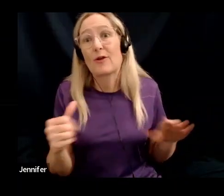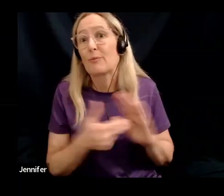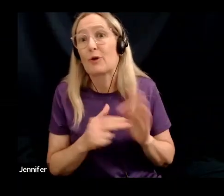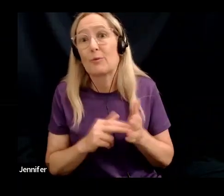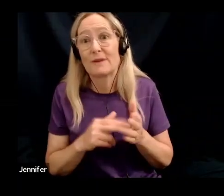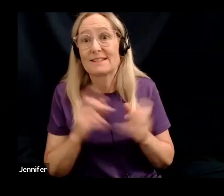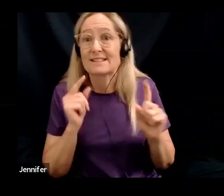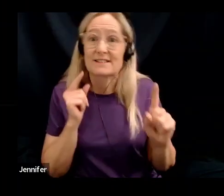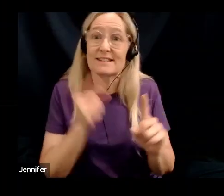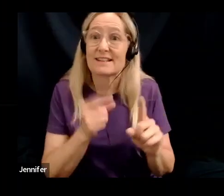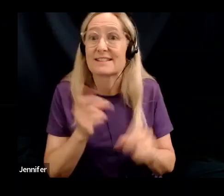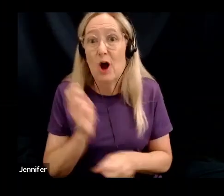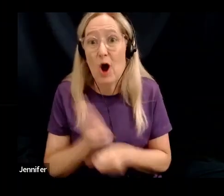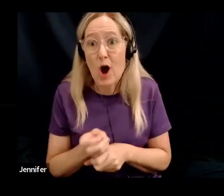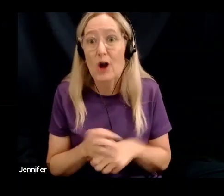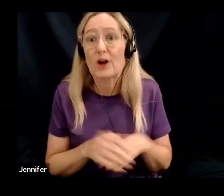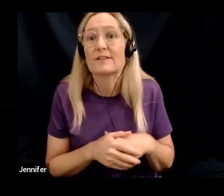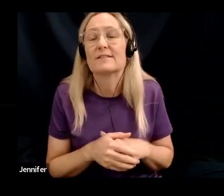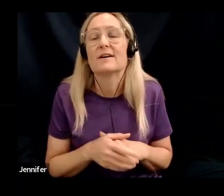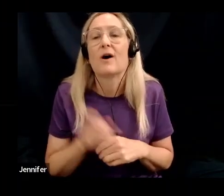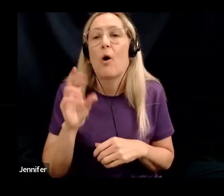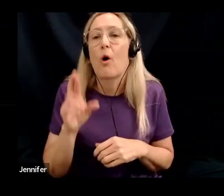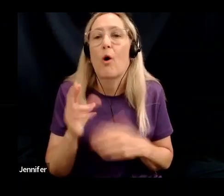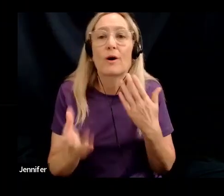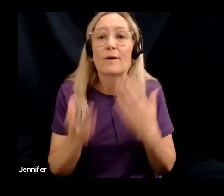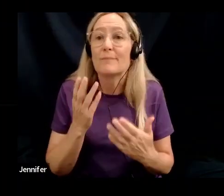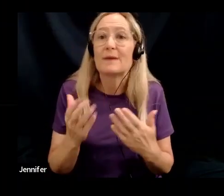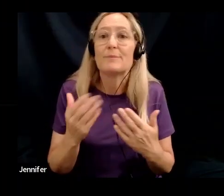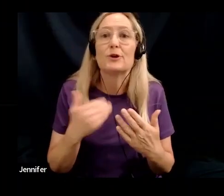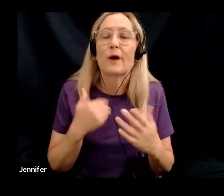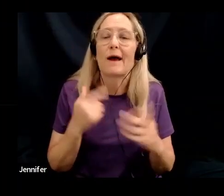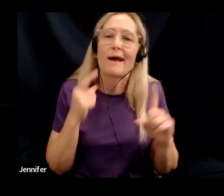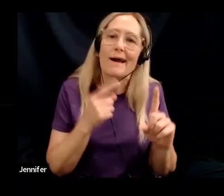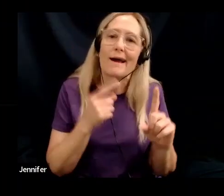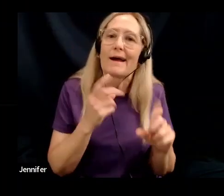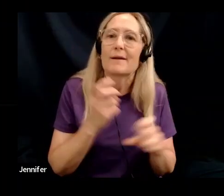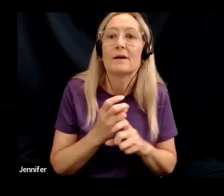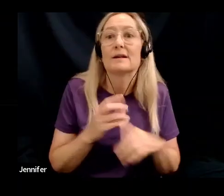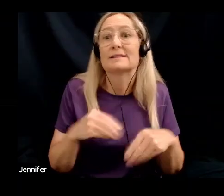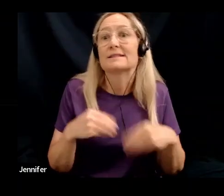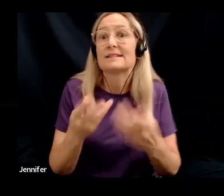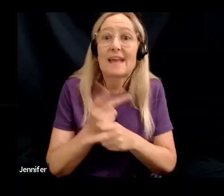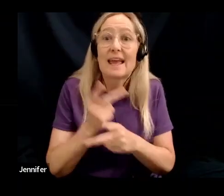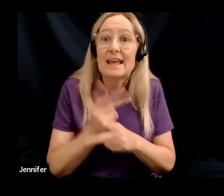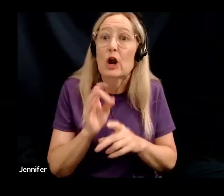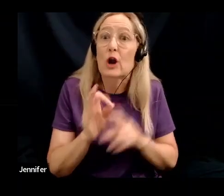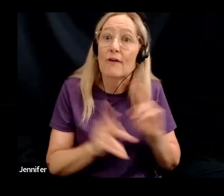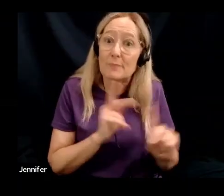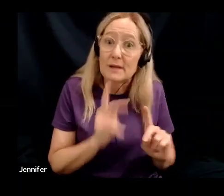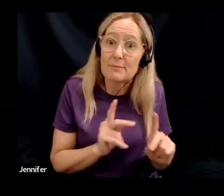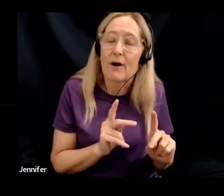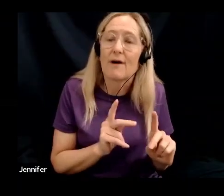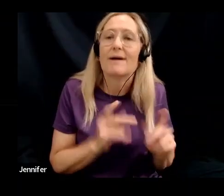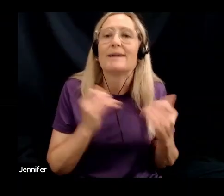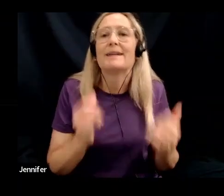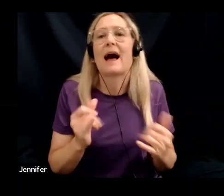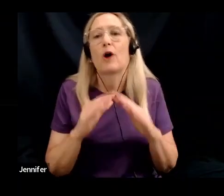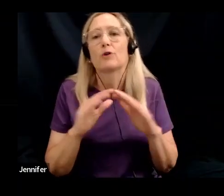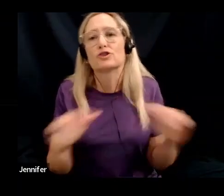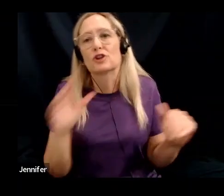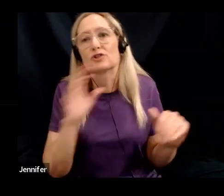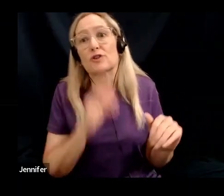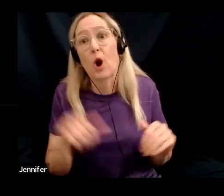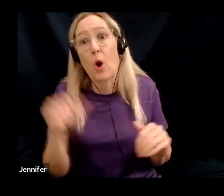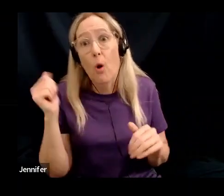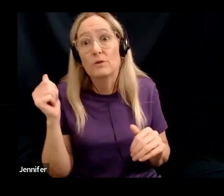those transitions. Or perhaps you had a purpose as a caregiver, right? And maybe now your children are older,